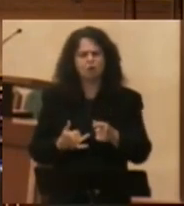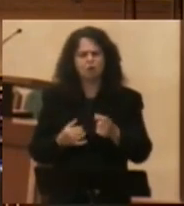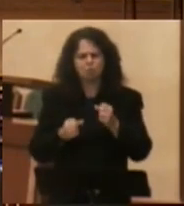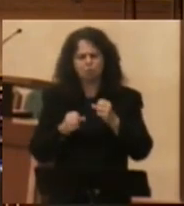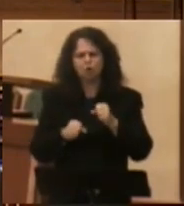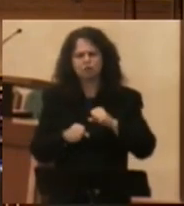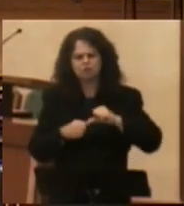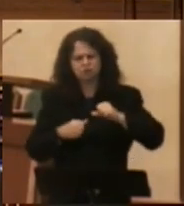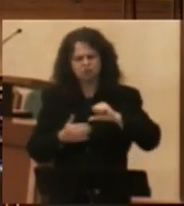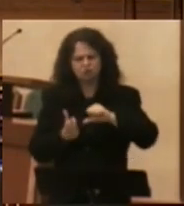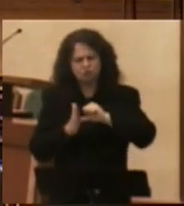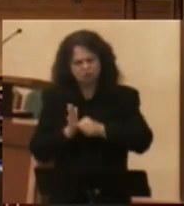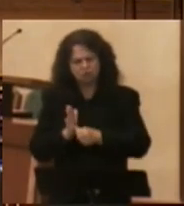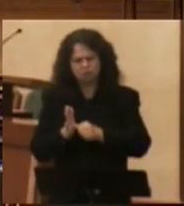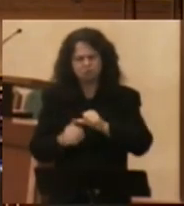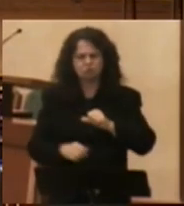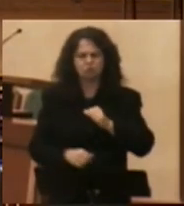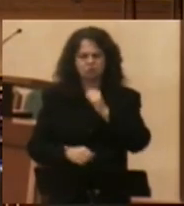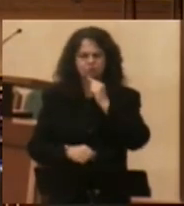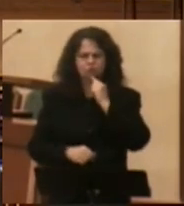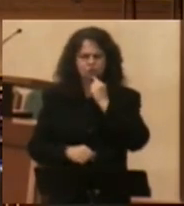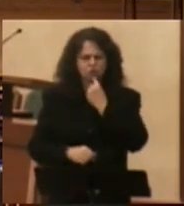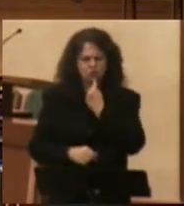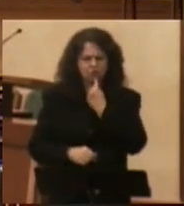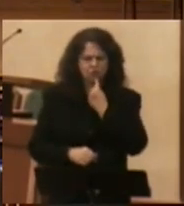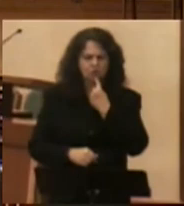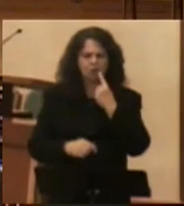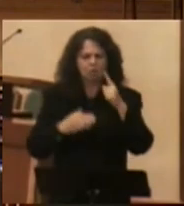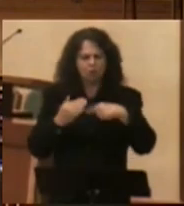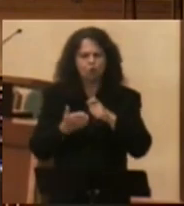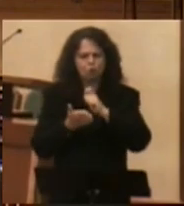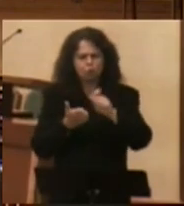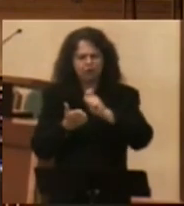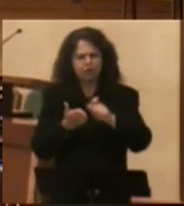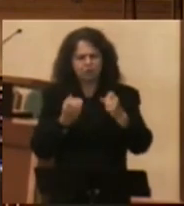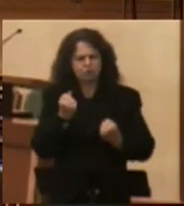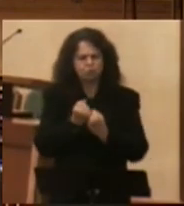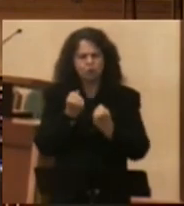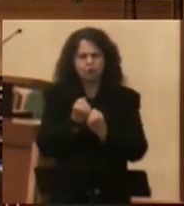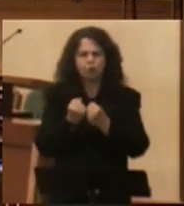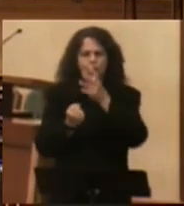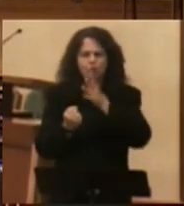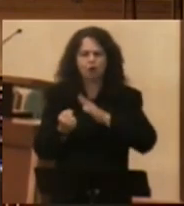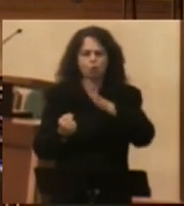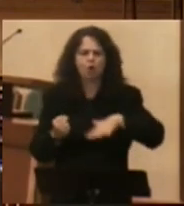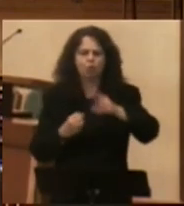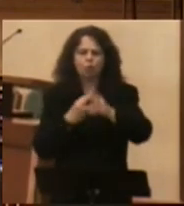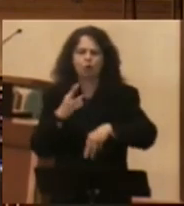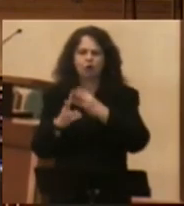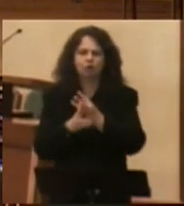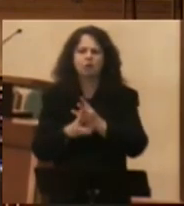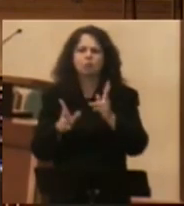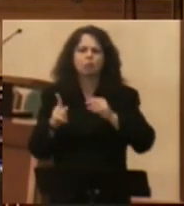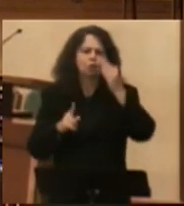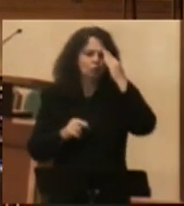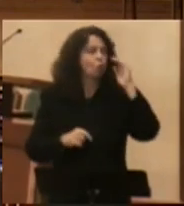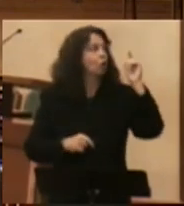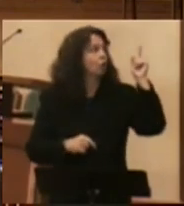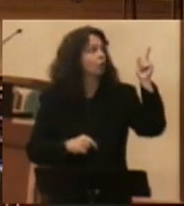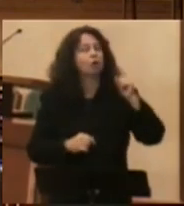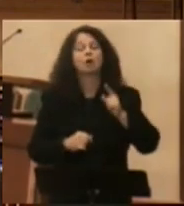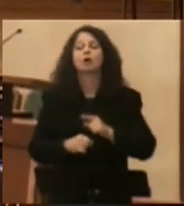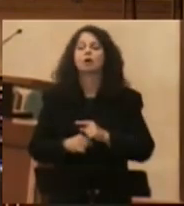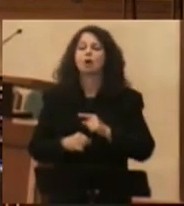supporter of education for girls and women around the world. She has been recognized